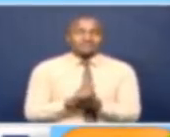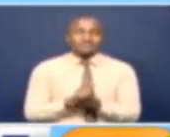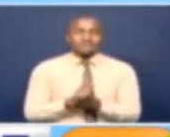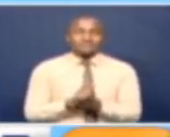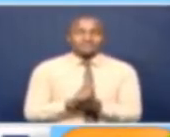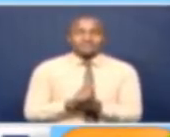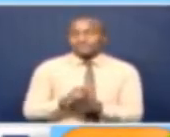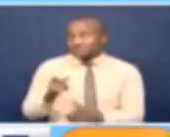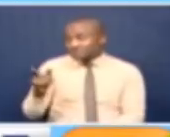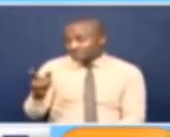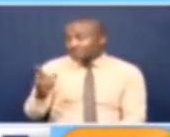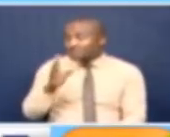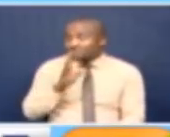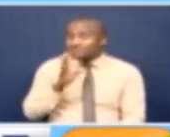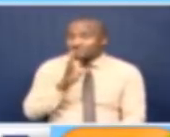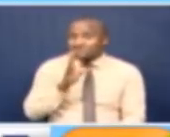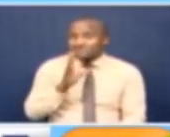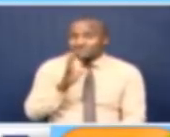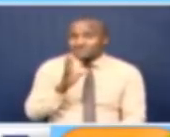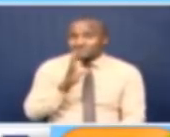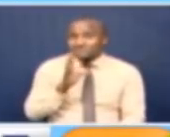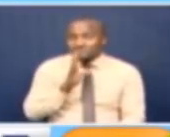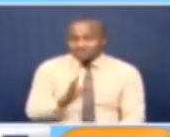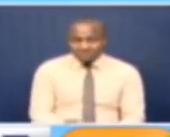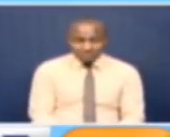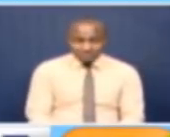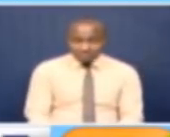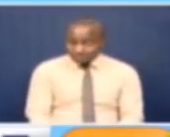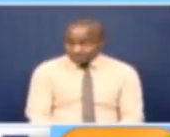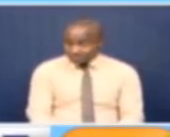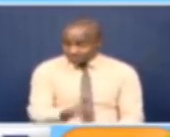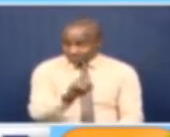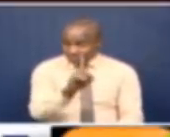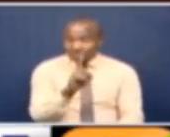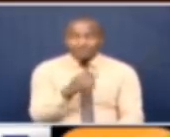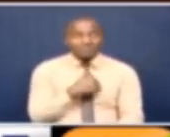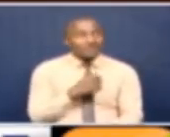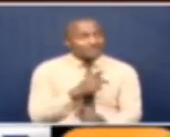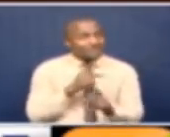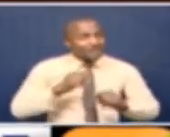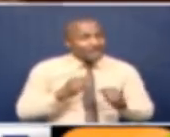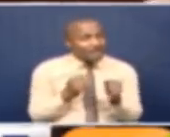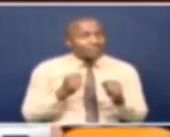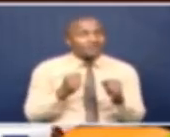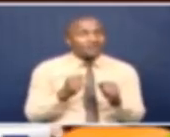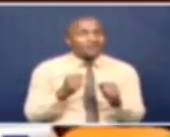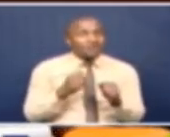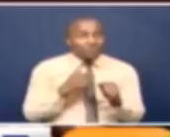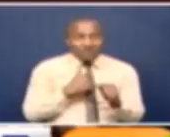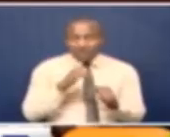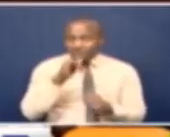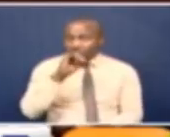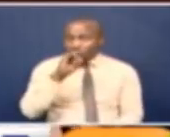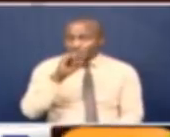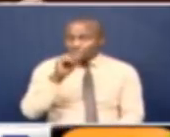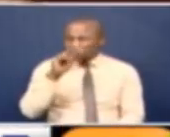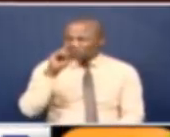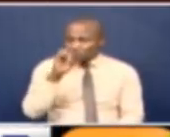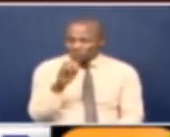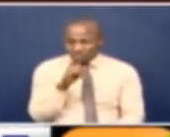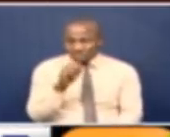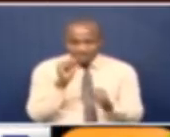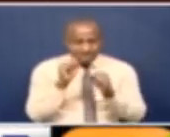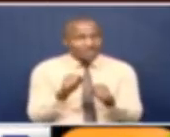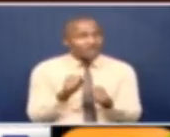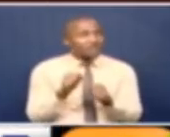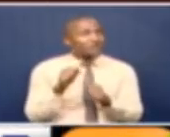keep talking, huh? We do. Let me just say something. Yeah. You know, I'm actually very happy that we have YouTube, and it can always point